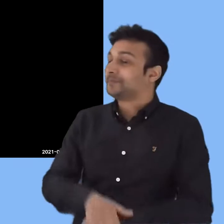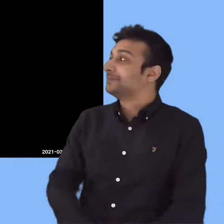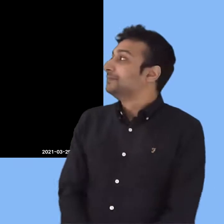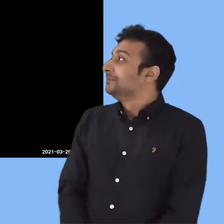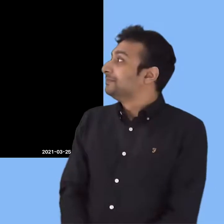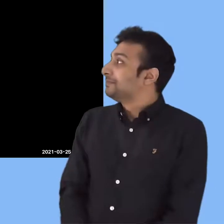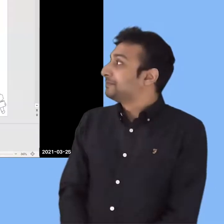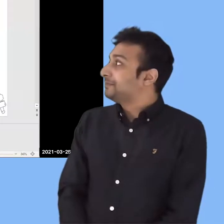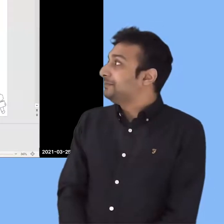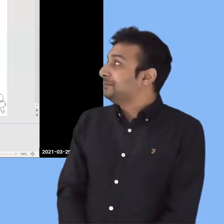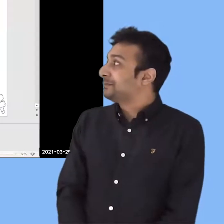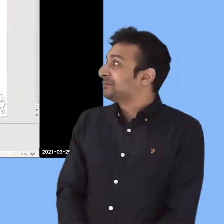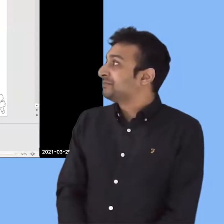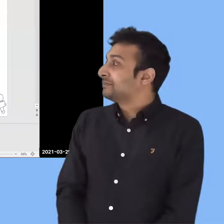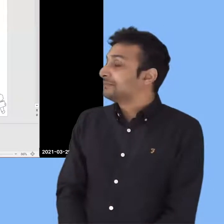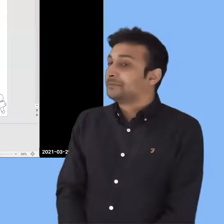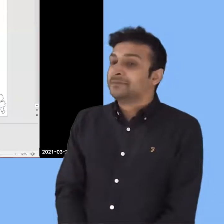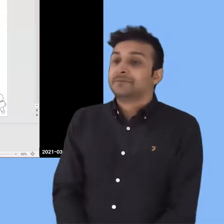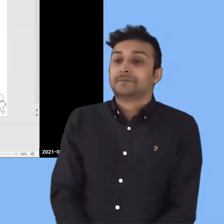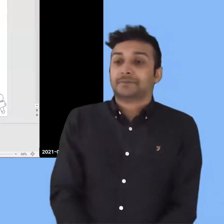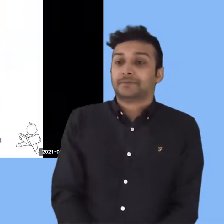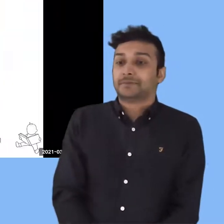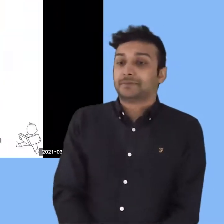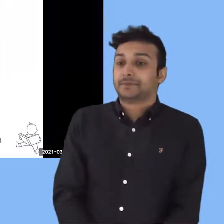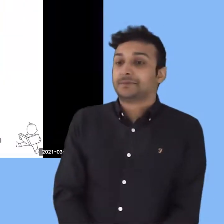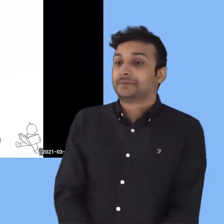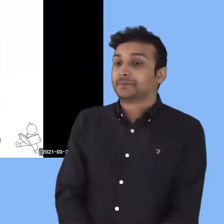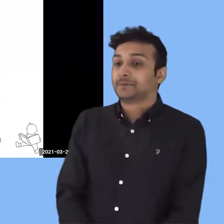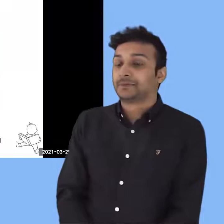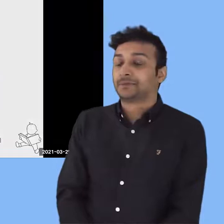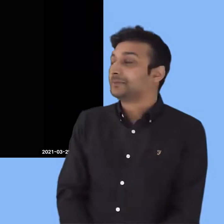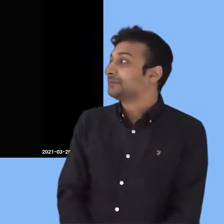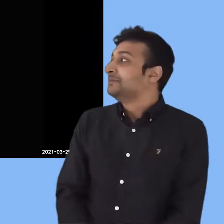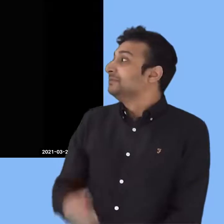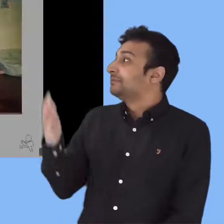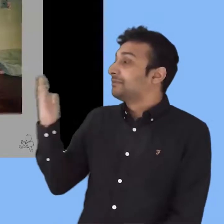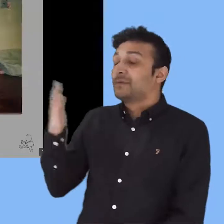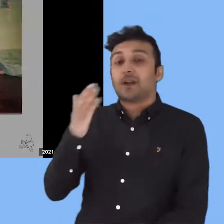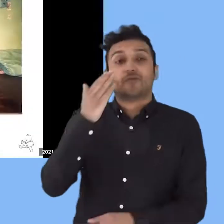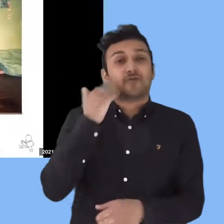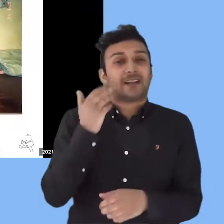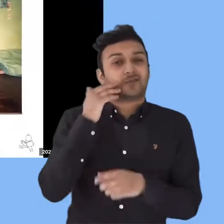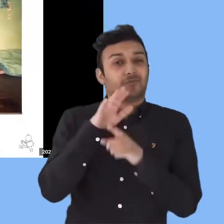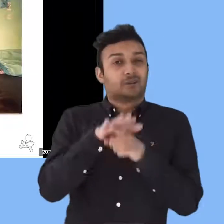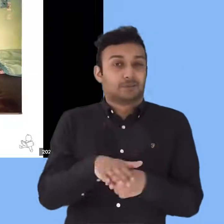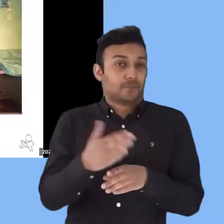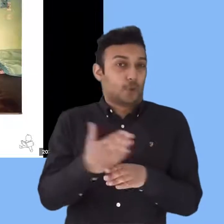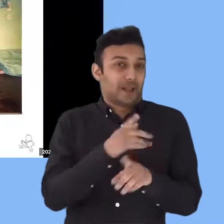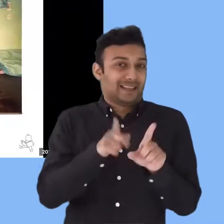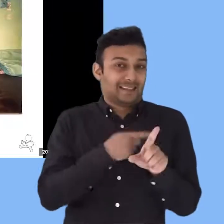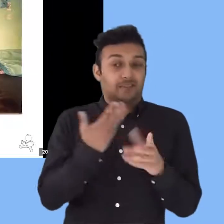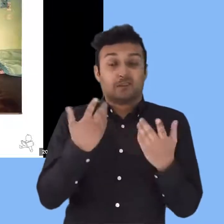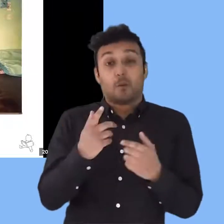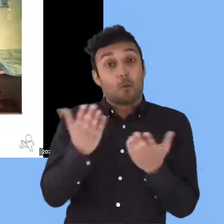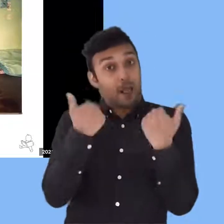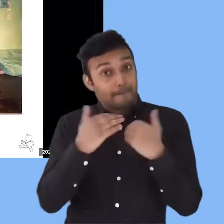early years. The first thing to say is welcome. What does it mean to address race